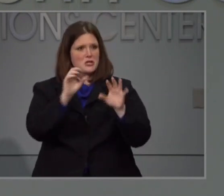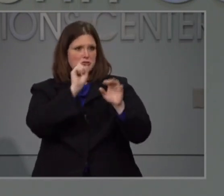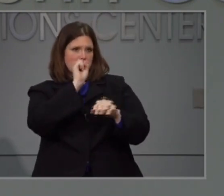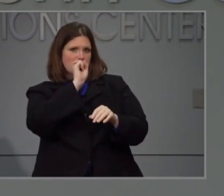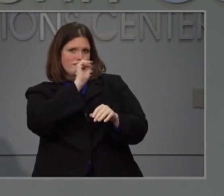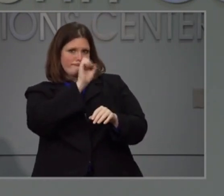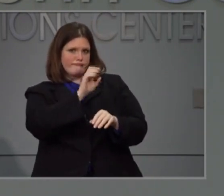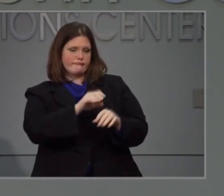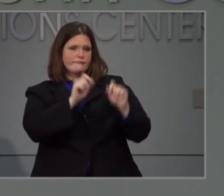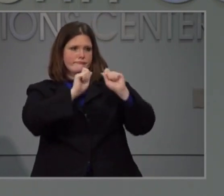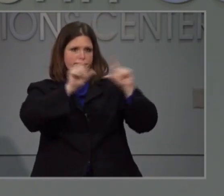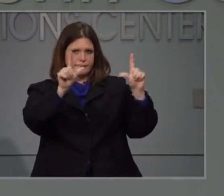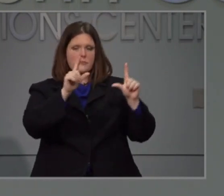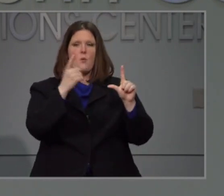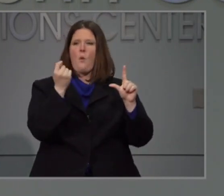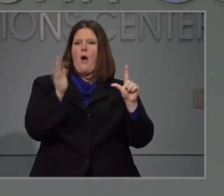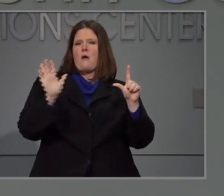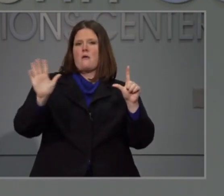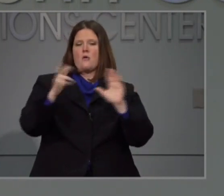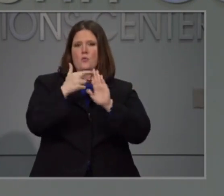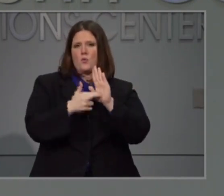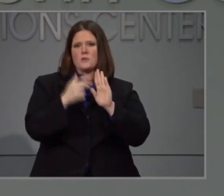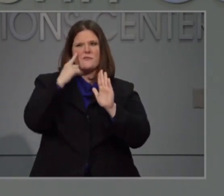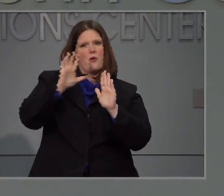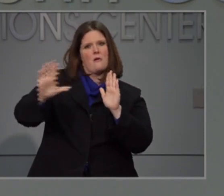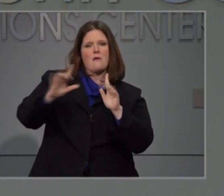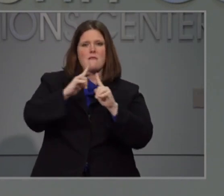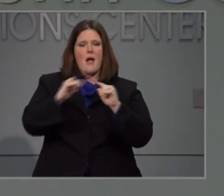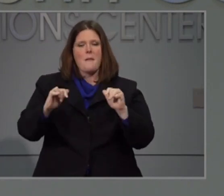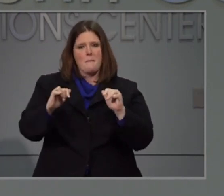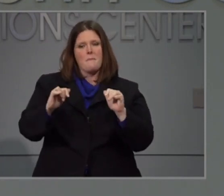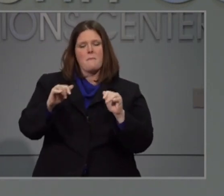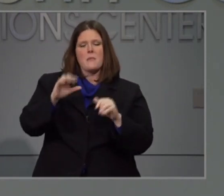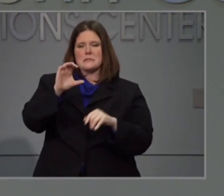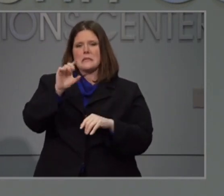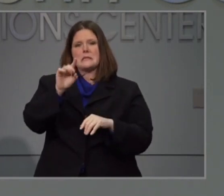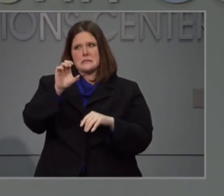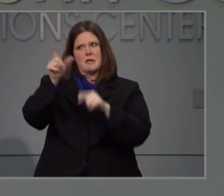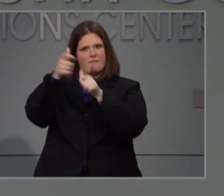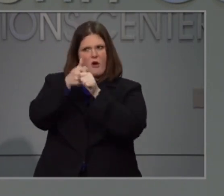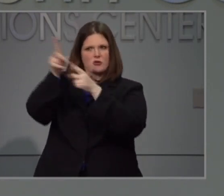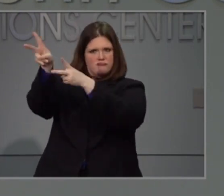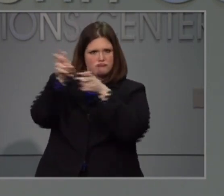these camps have to follow. Thanks. Next question, please.